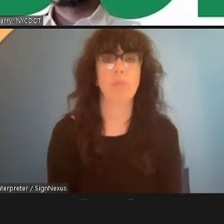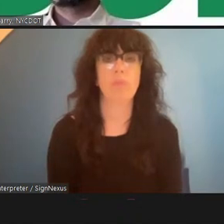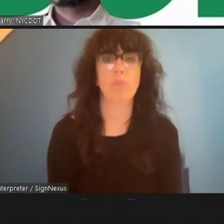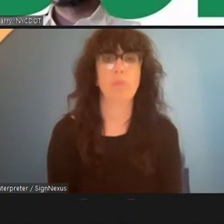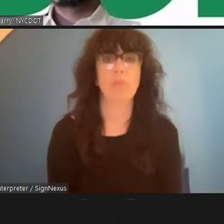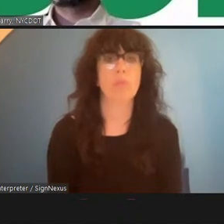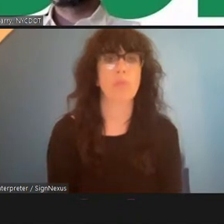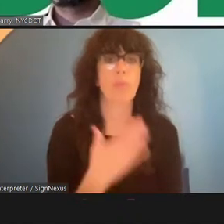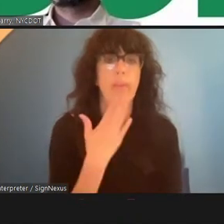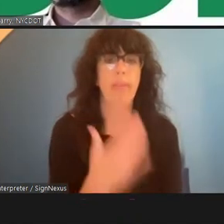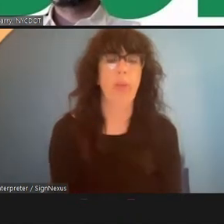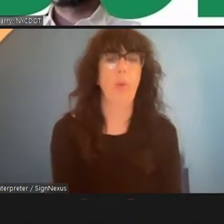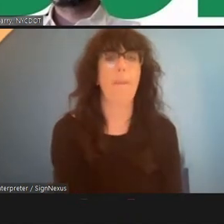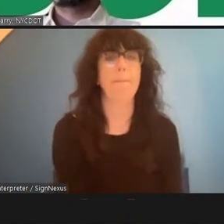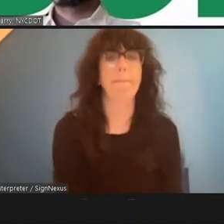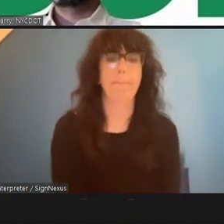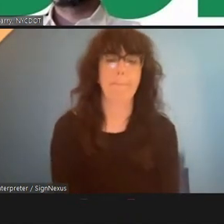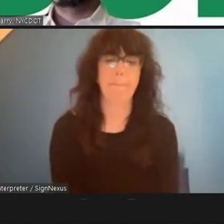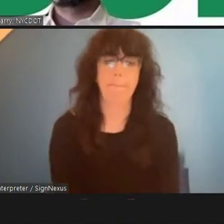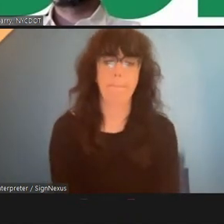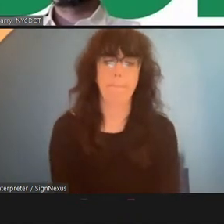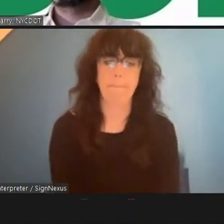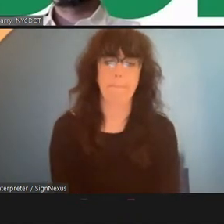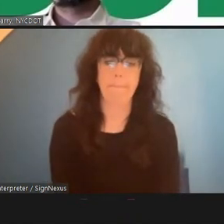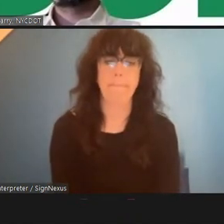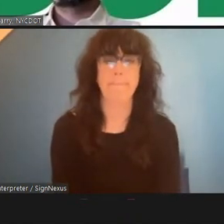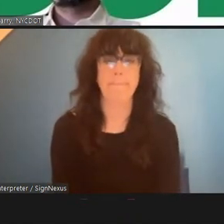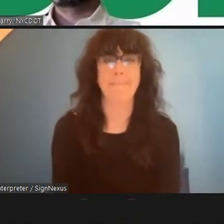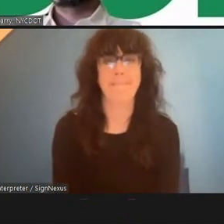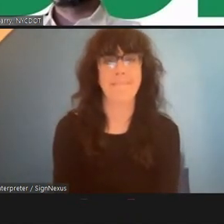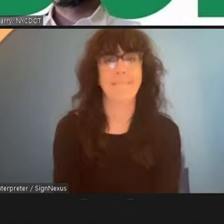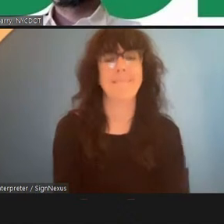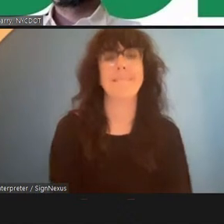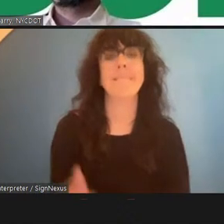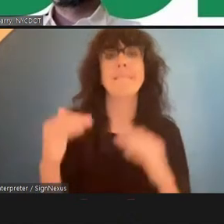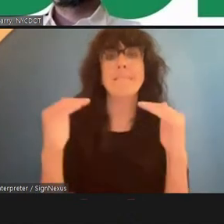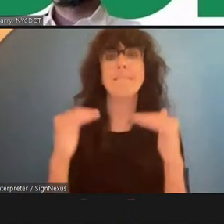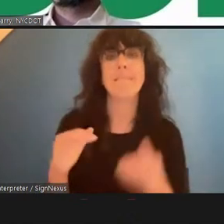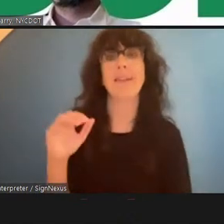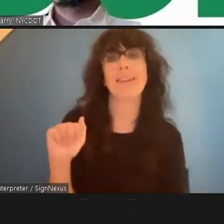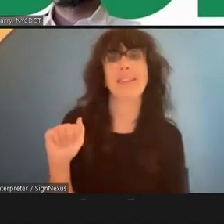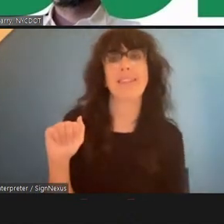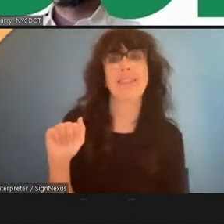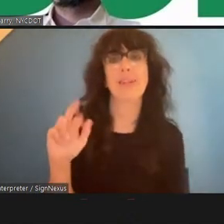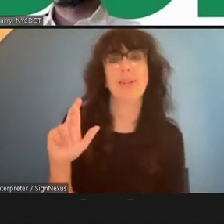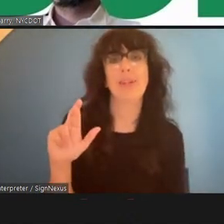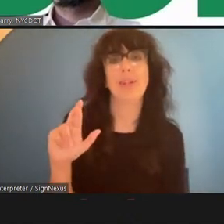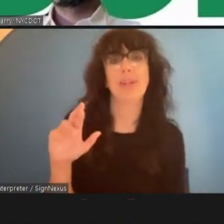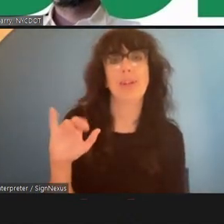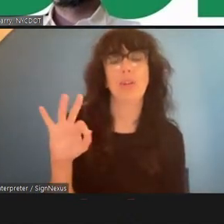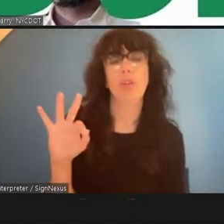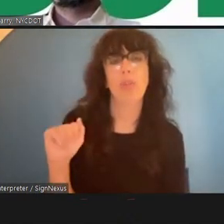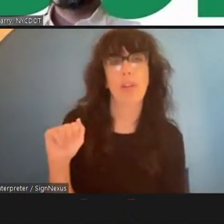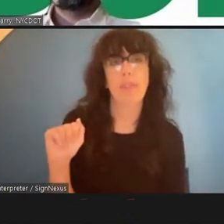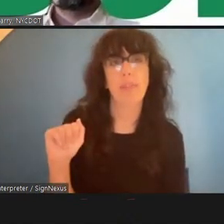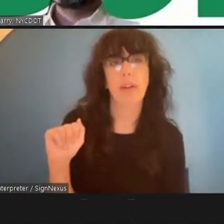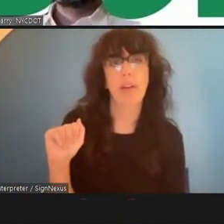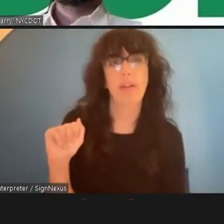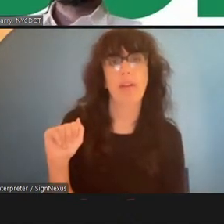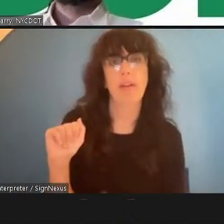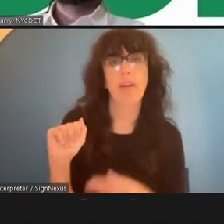thank you our next speaker is arefa tiramisi followed by larby i